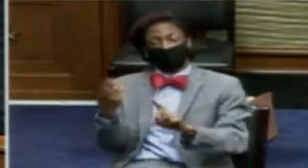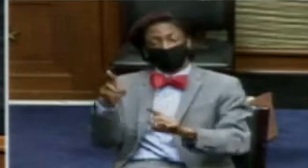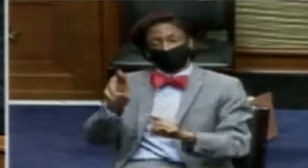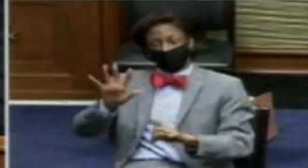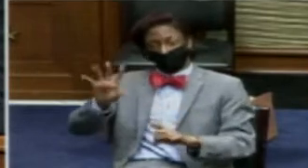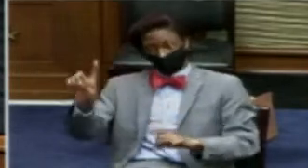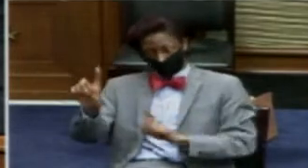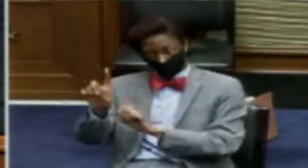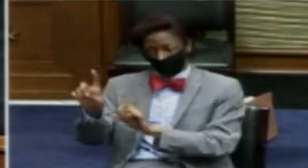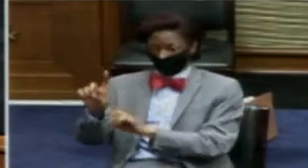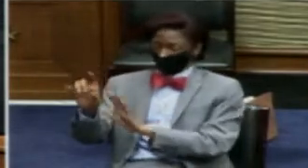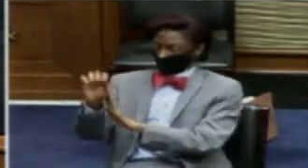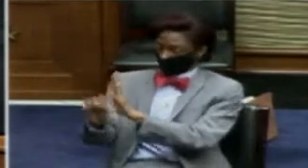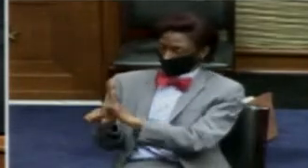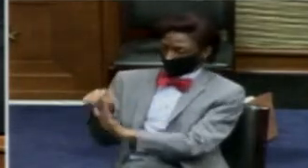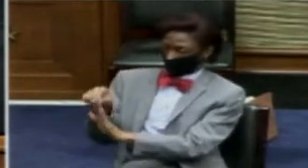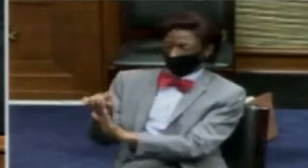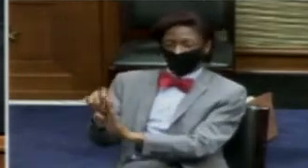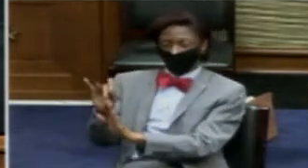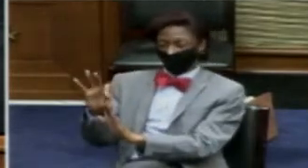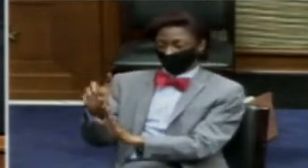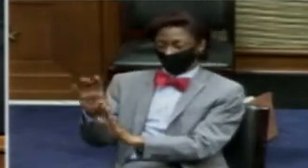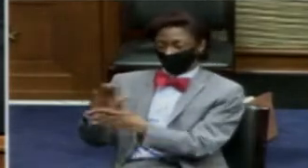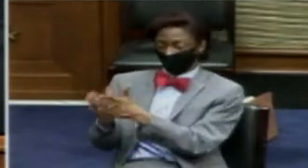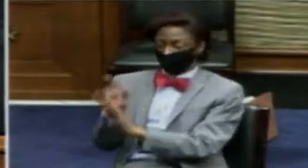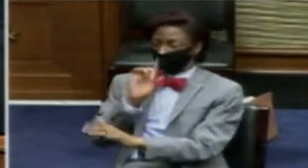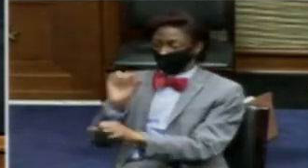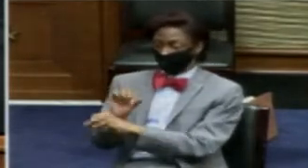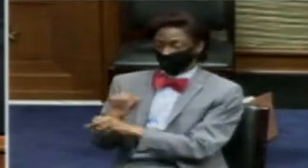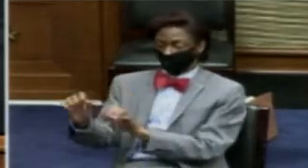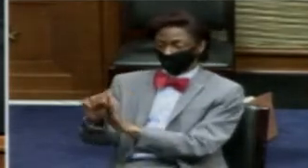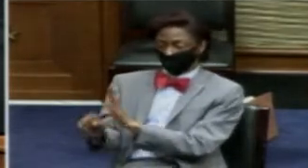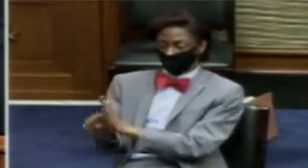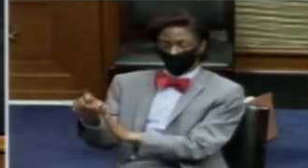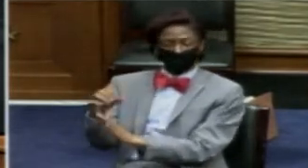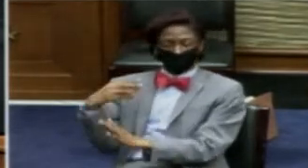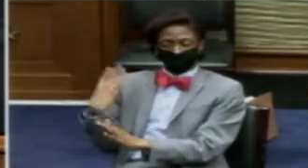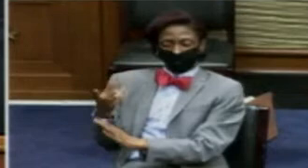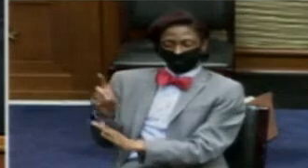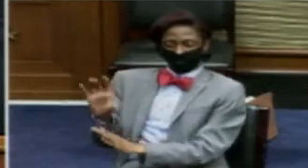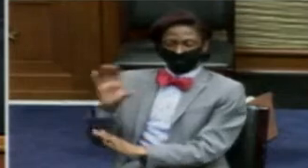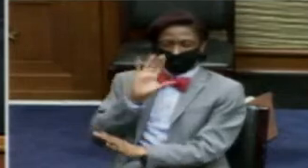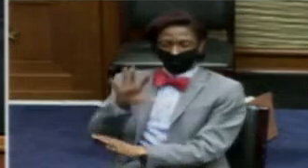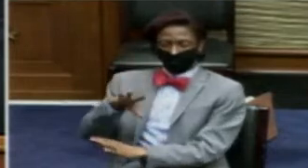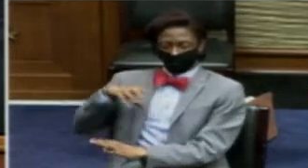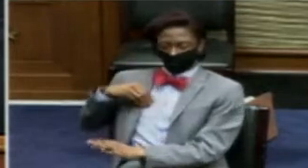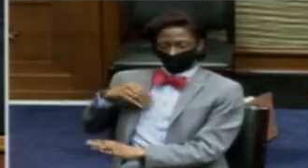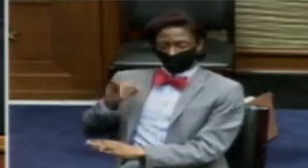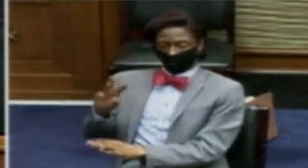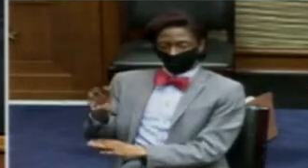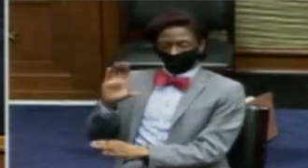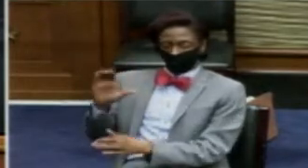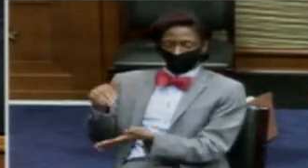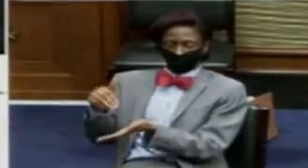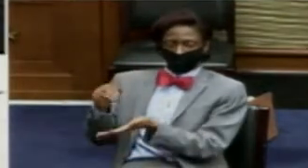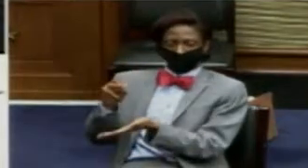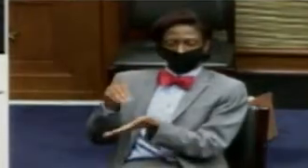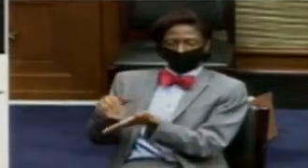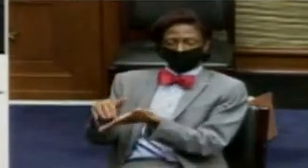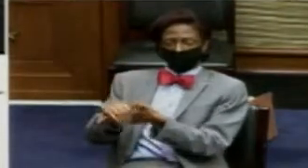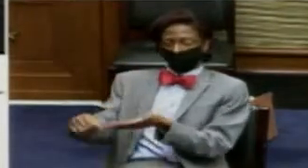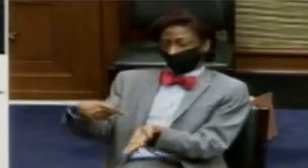the D.C. statehood bill, if D.C. were to become a state, would Washington, D.C. pick up that $600 million tab?